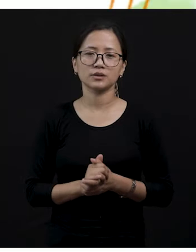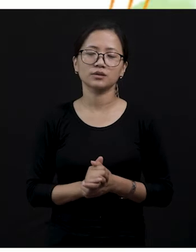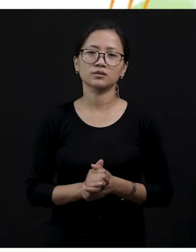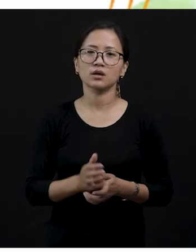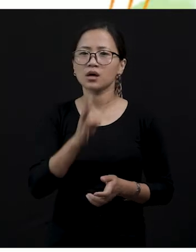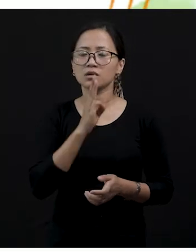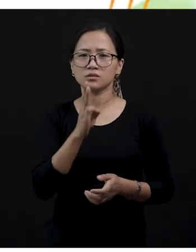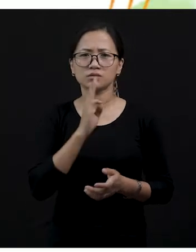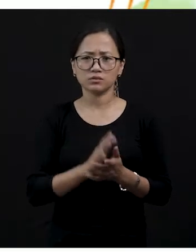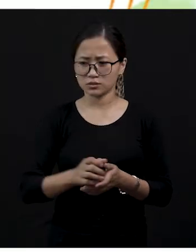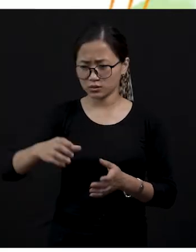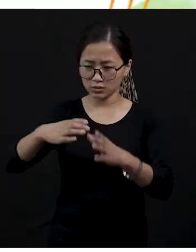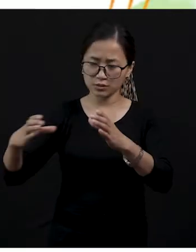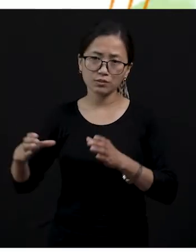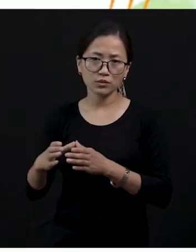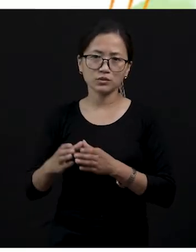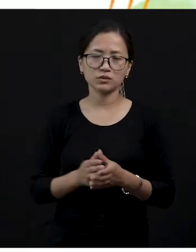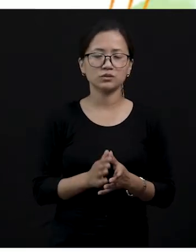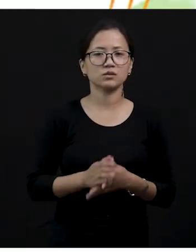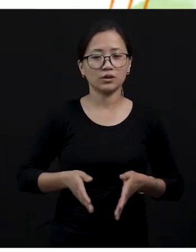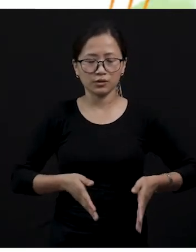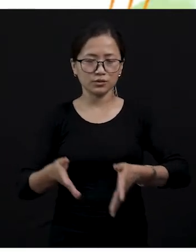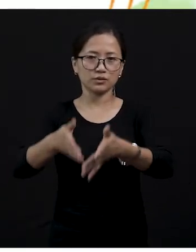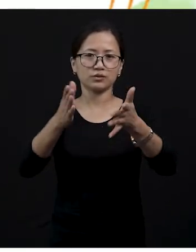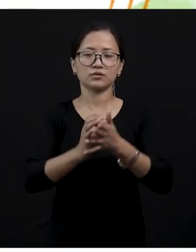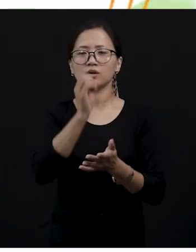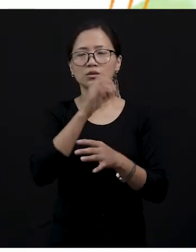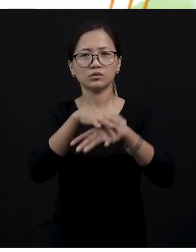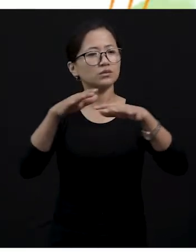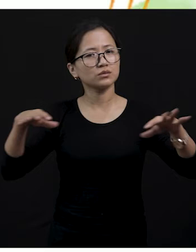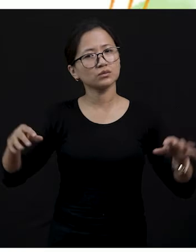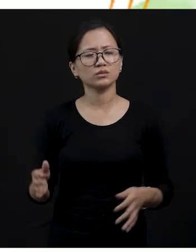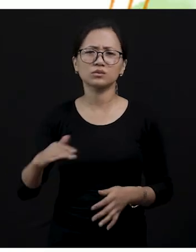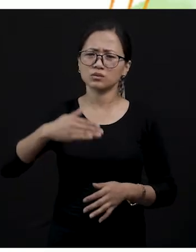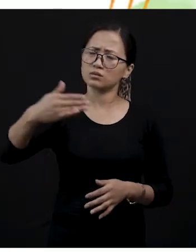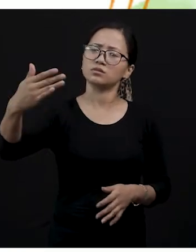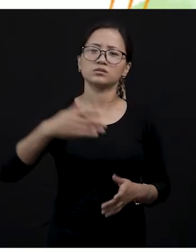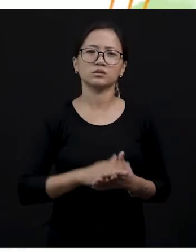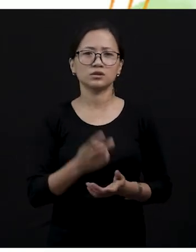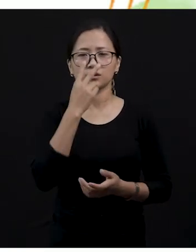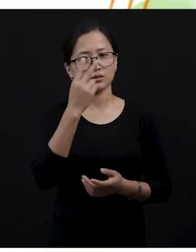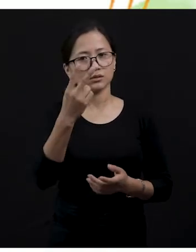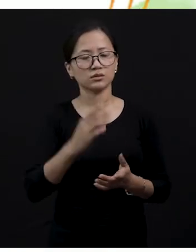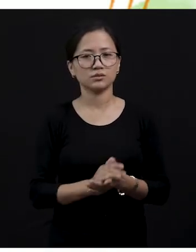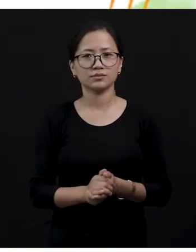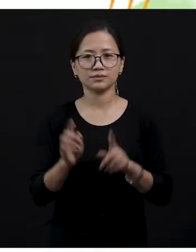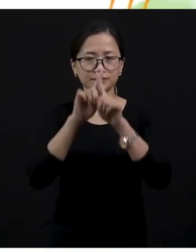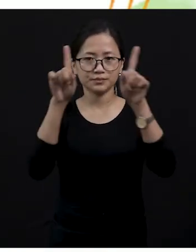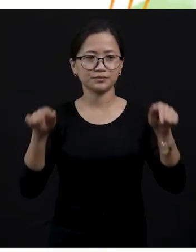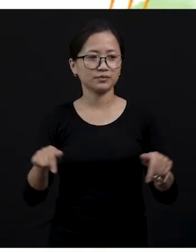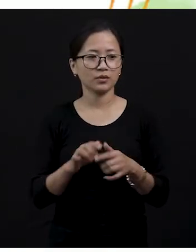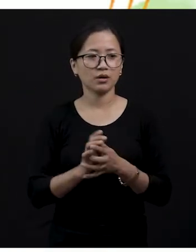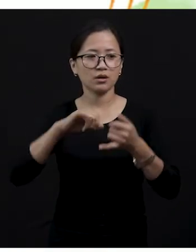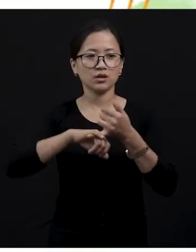lakes, rivers, and the oceans. So, see, look at this picture. The